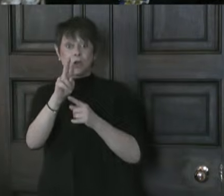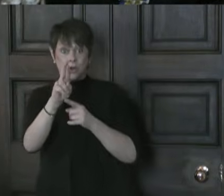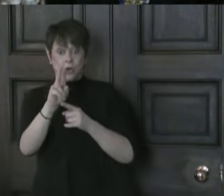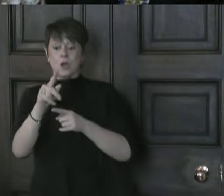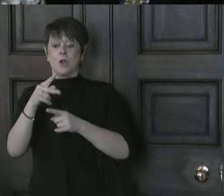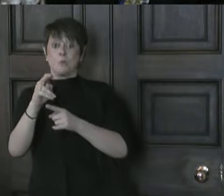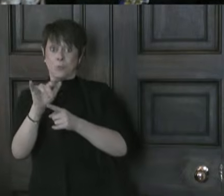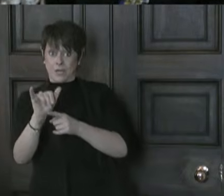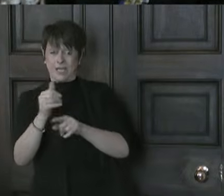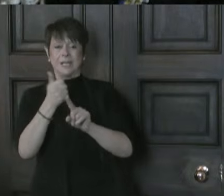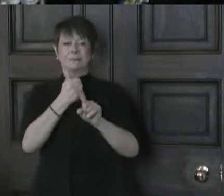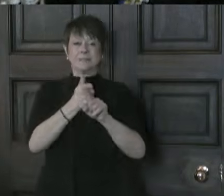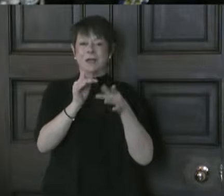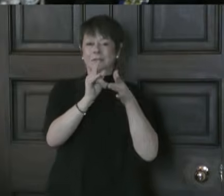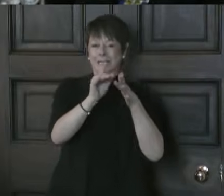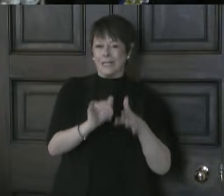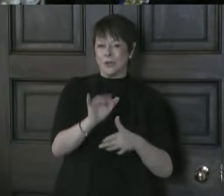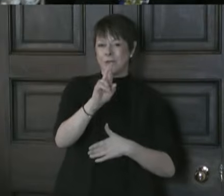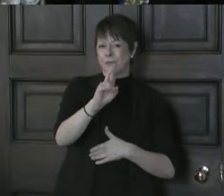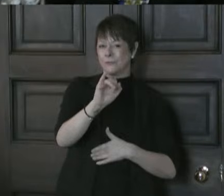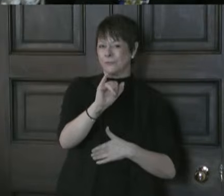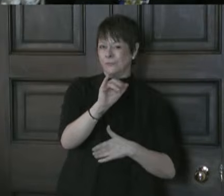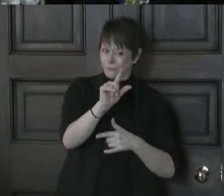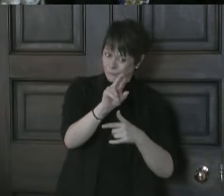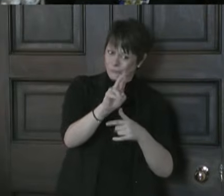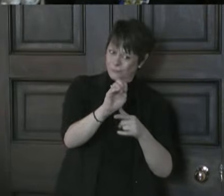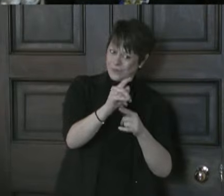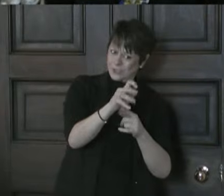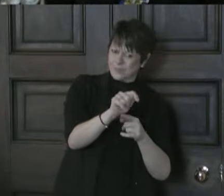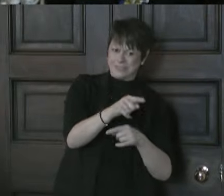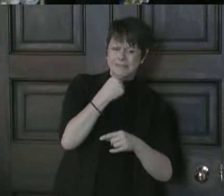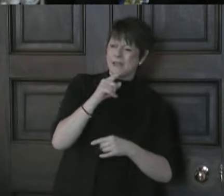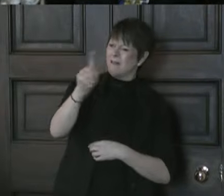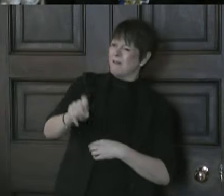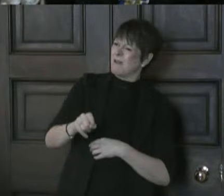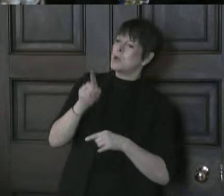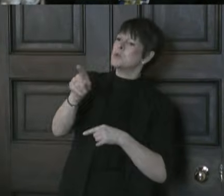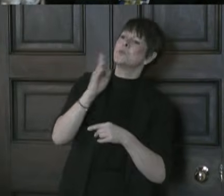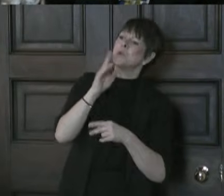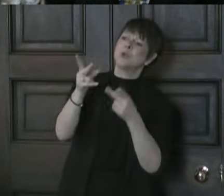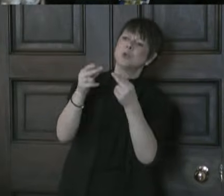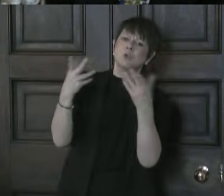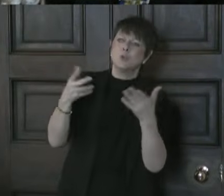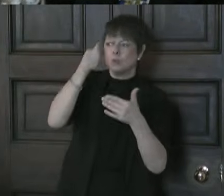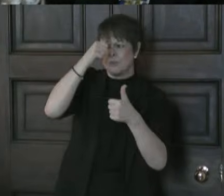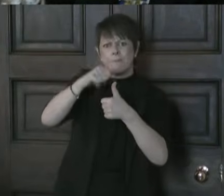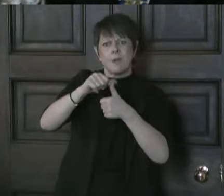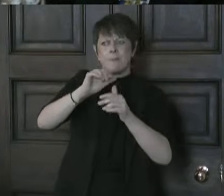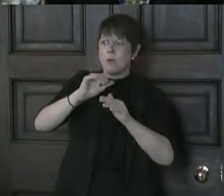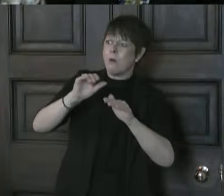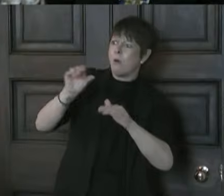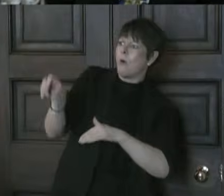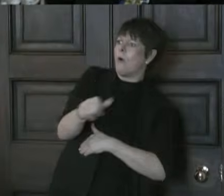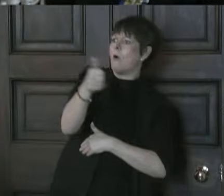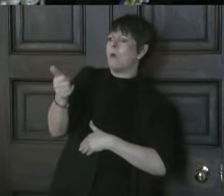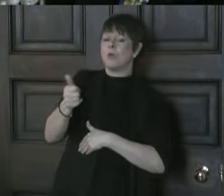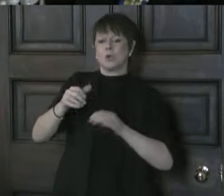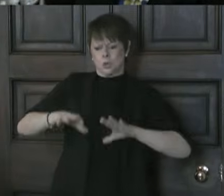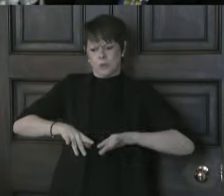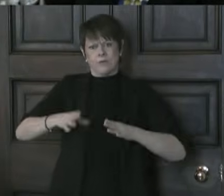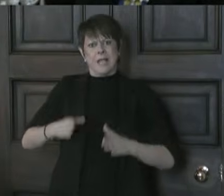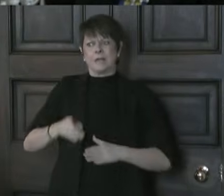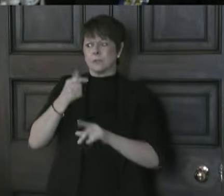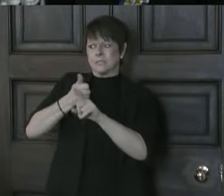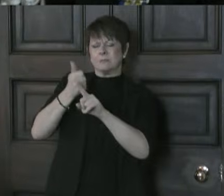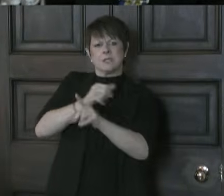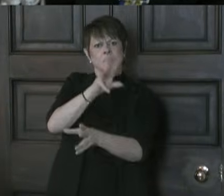Regiment and the Airborne Regiment, asked him, "What are you going to do to remember all the other Newfoundlanders who